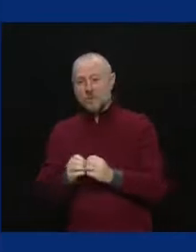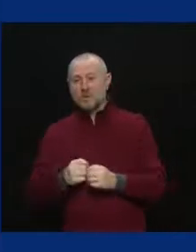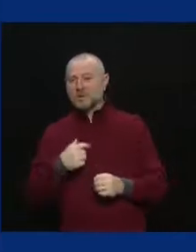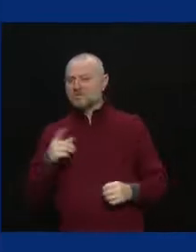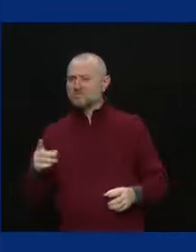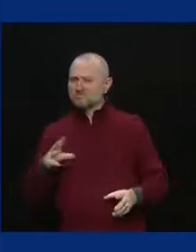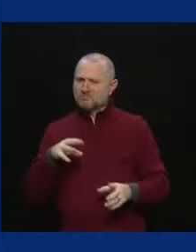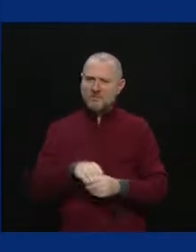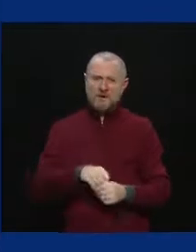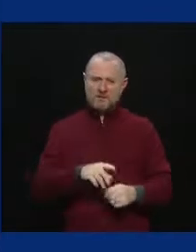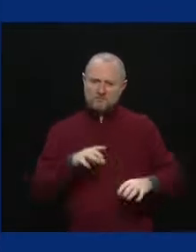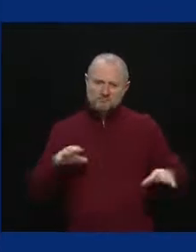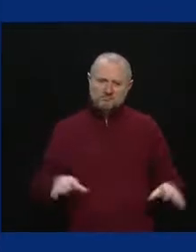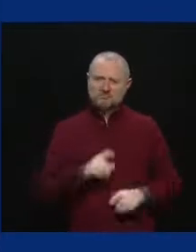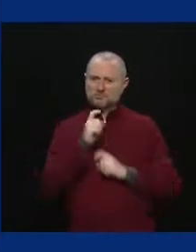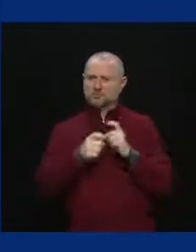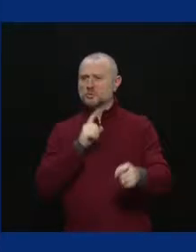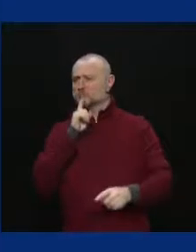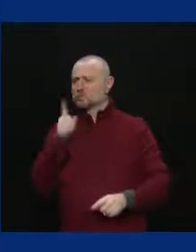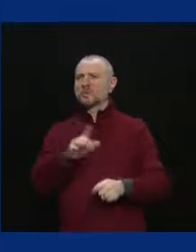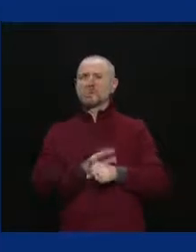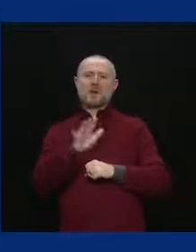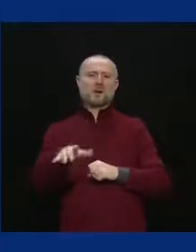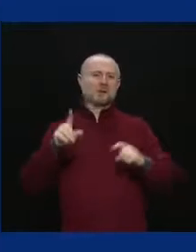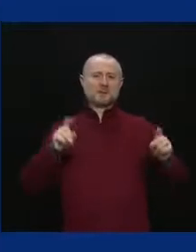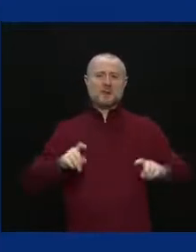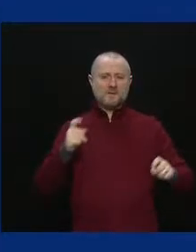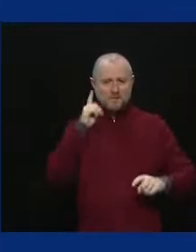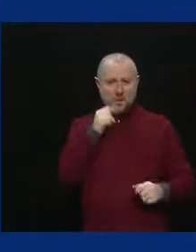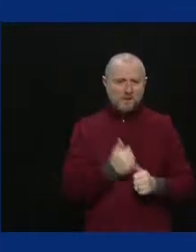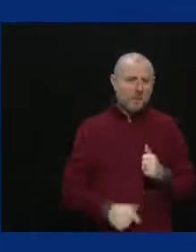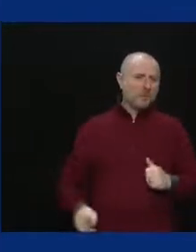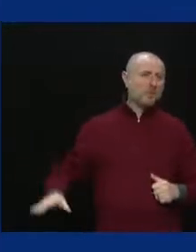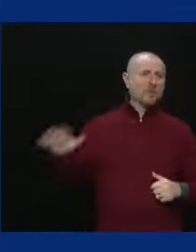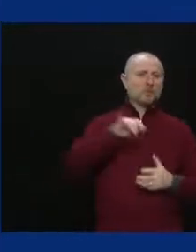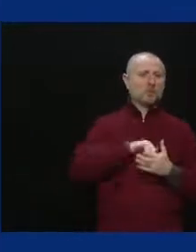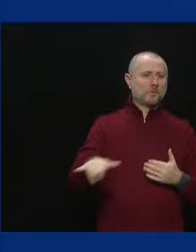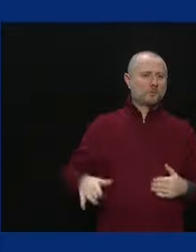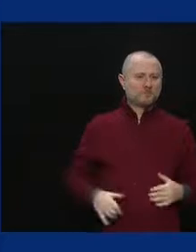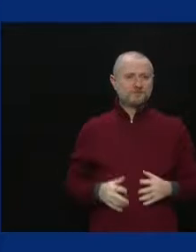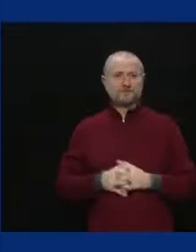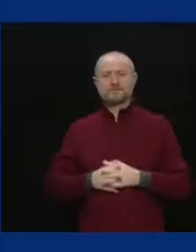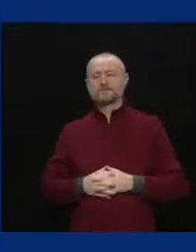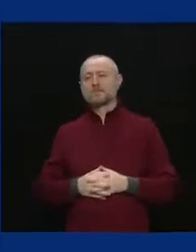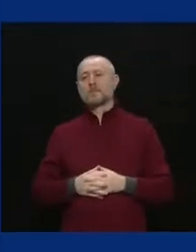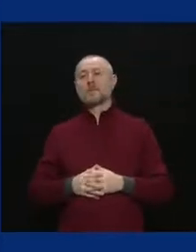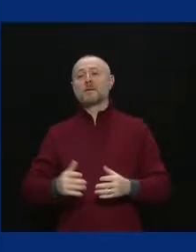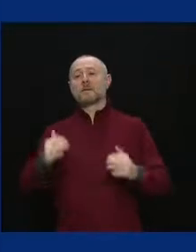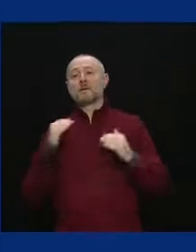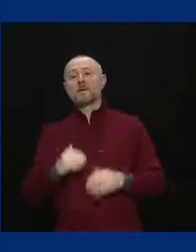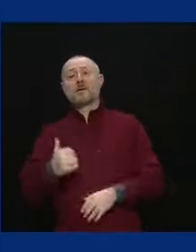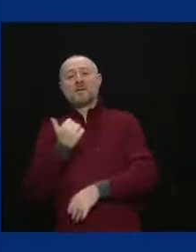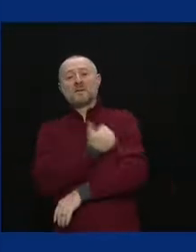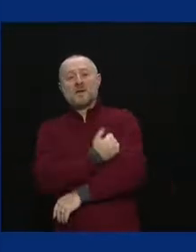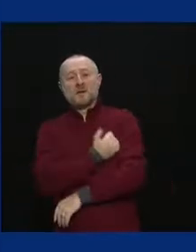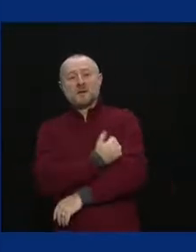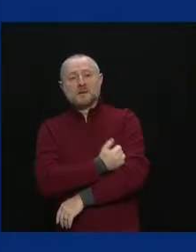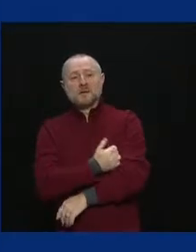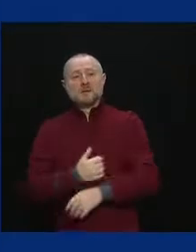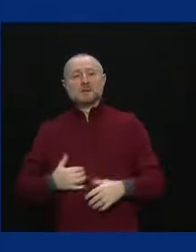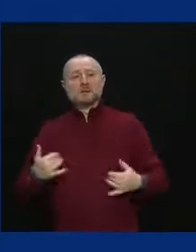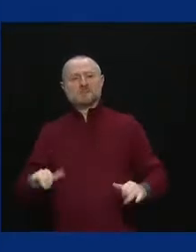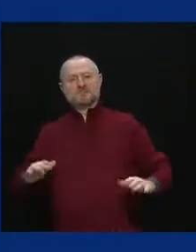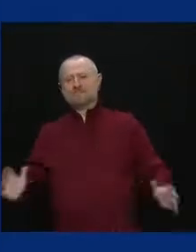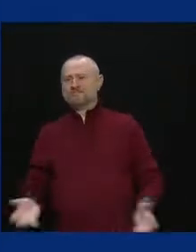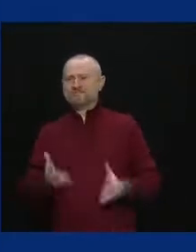there were no shortages of tests available for people in the state of New York. Vaccines, we're still trying to get those numbers up, focusing on